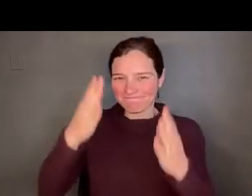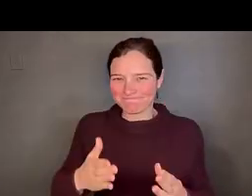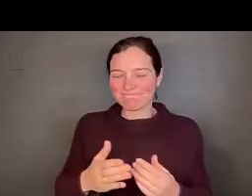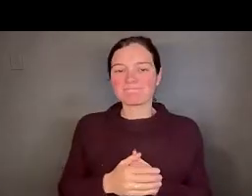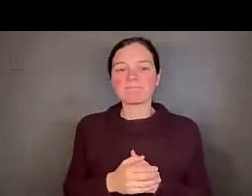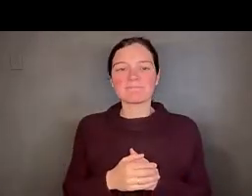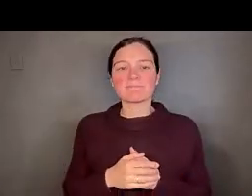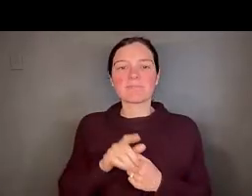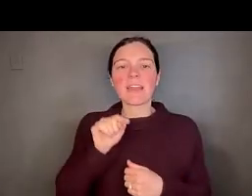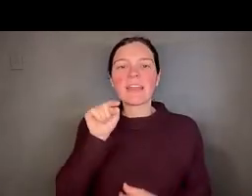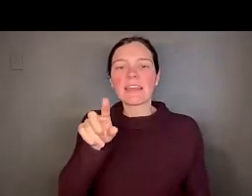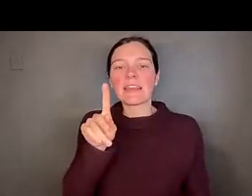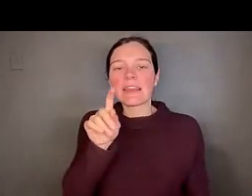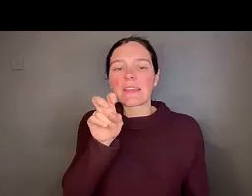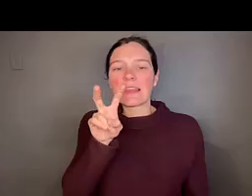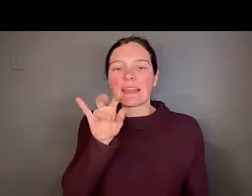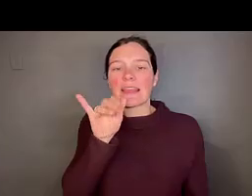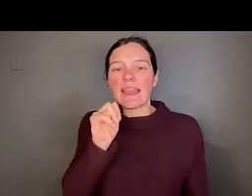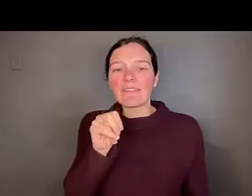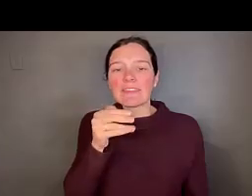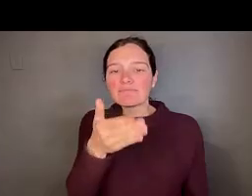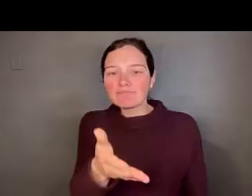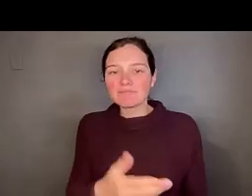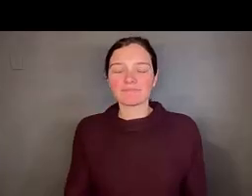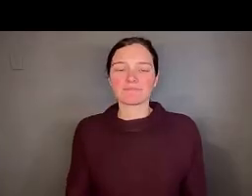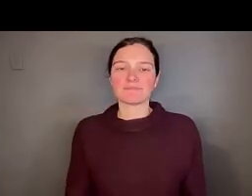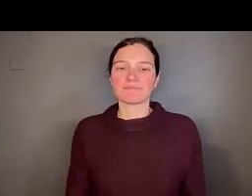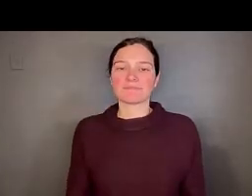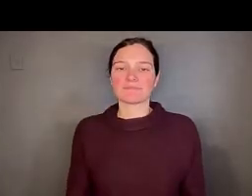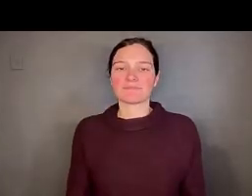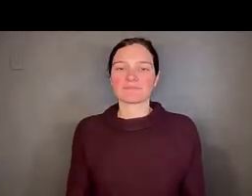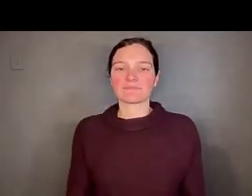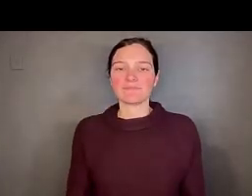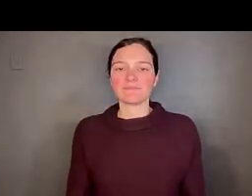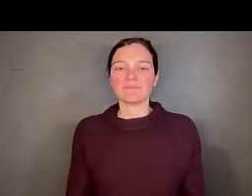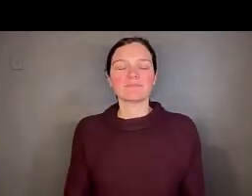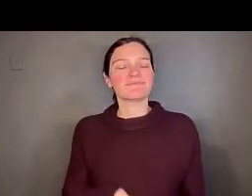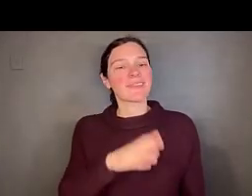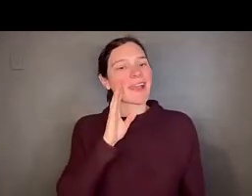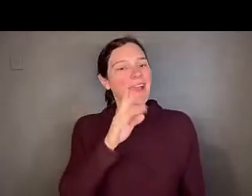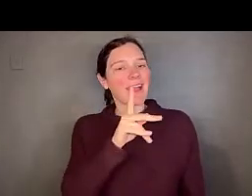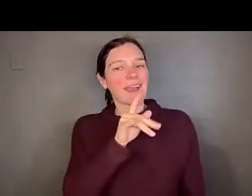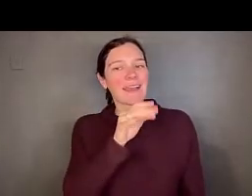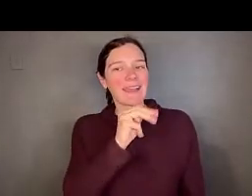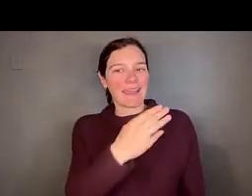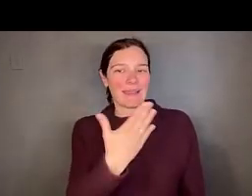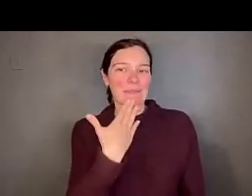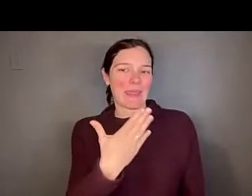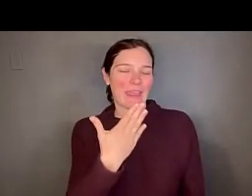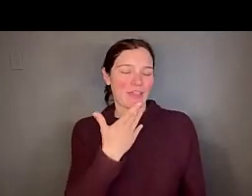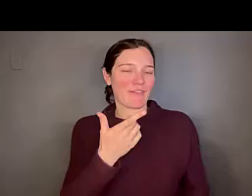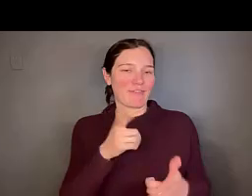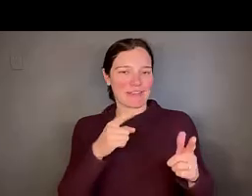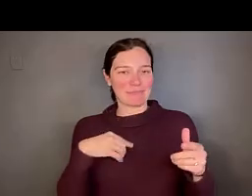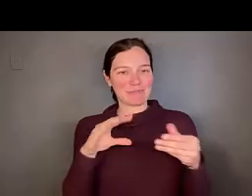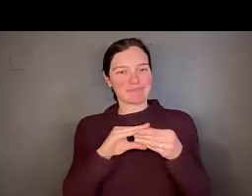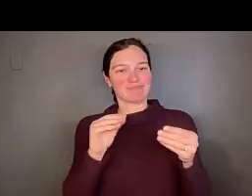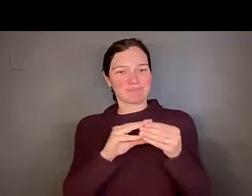Kevin Stansberry, what keeps you up at night? Hi, Kim. Thanks for the chance to speak to the group